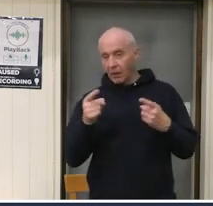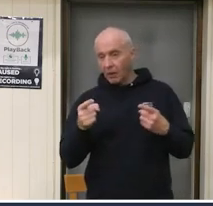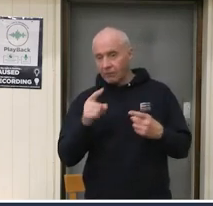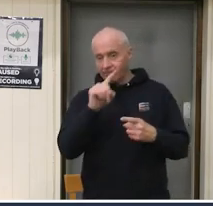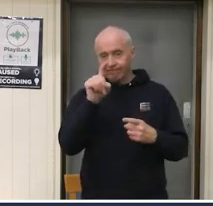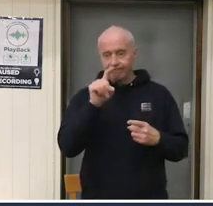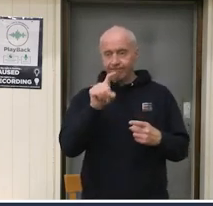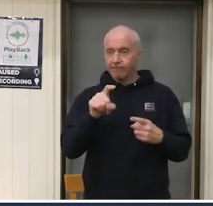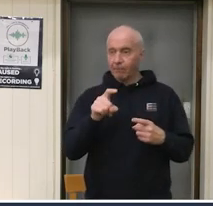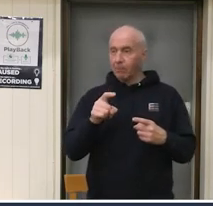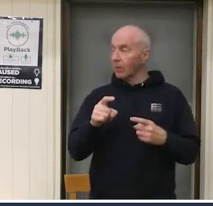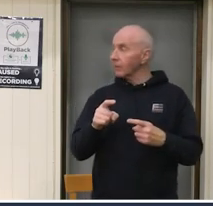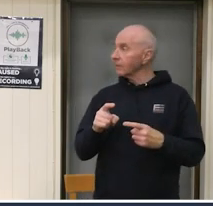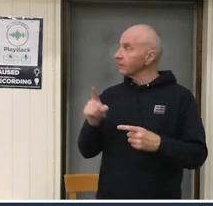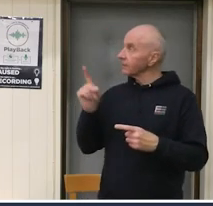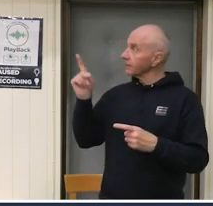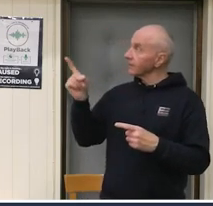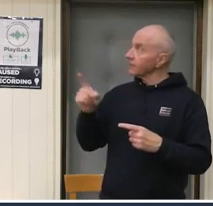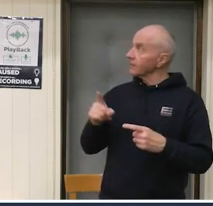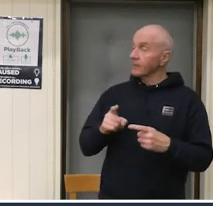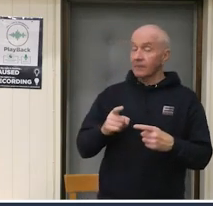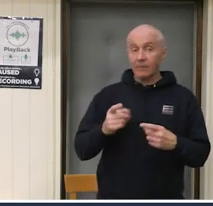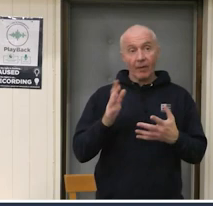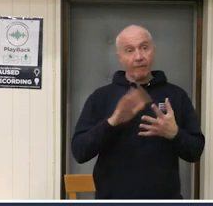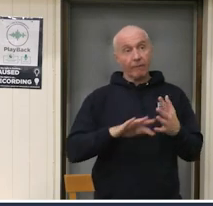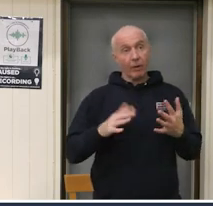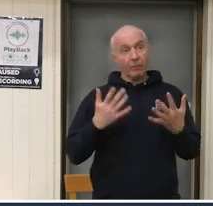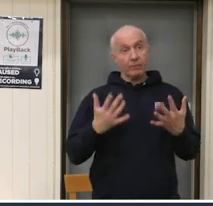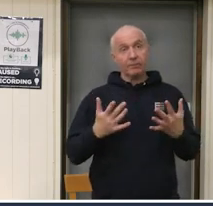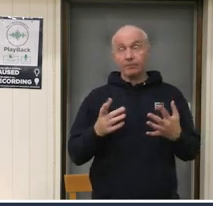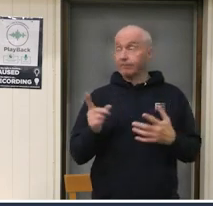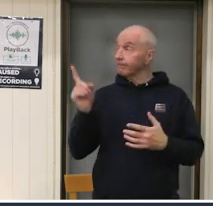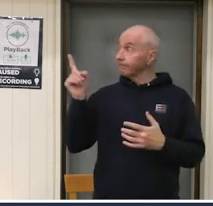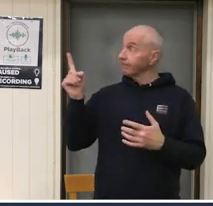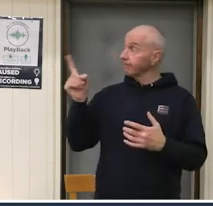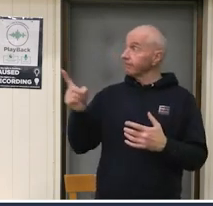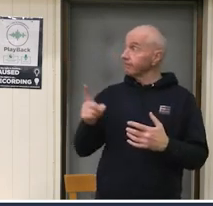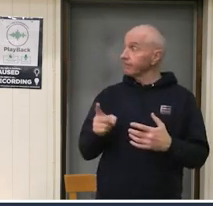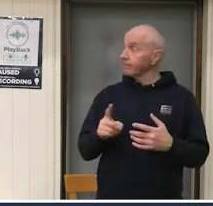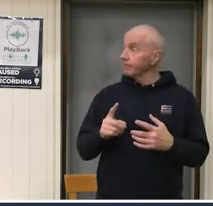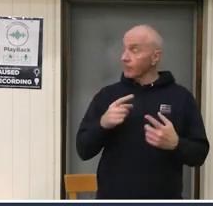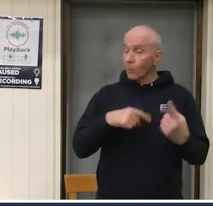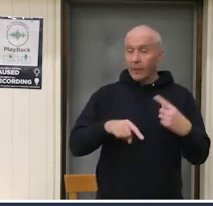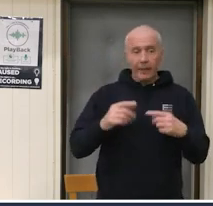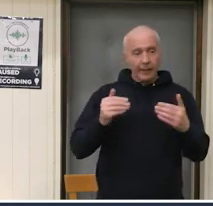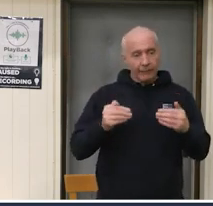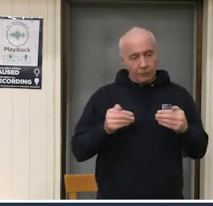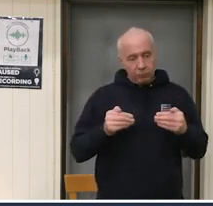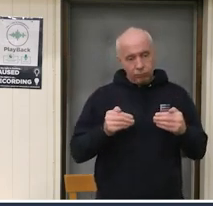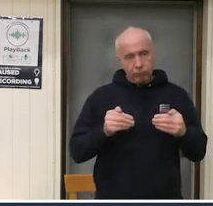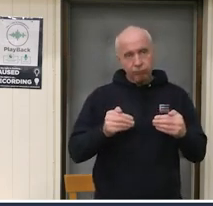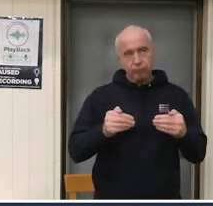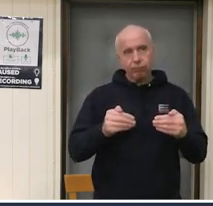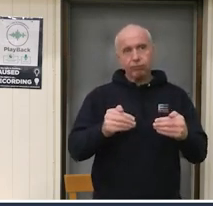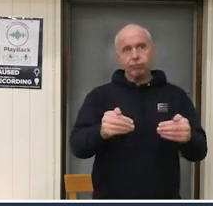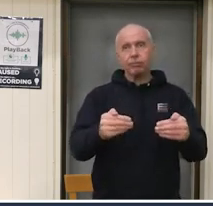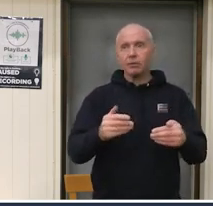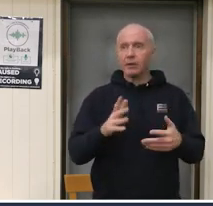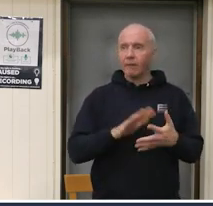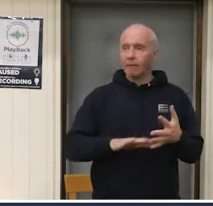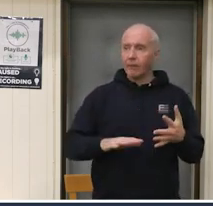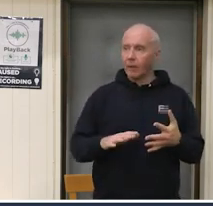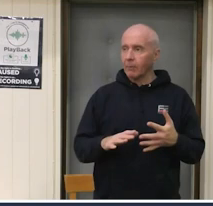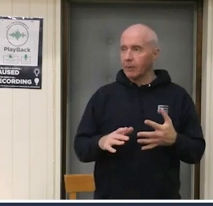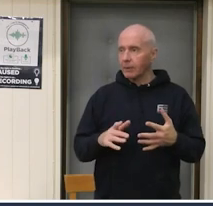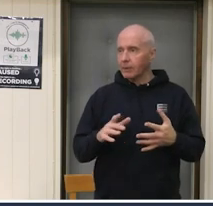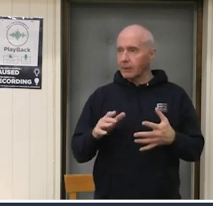absolute message you need to take away from this is the following. We've got to move, we're moving from people in lab,